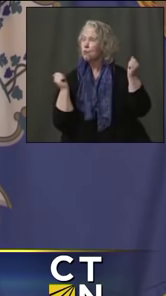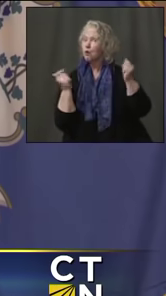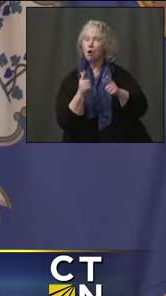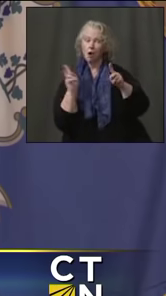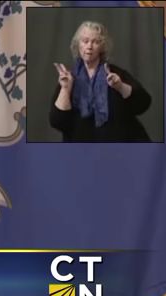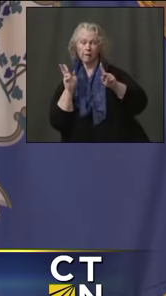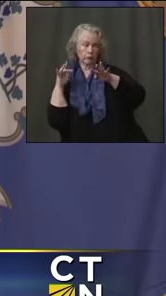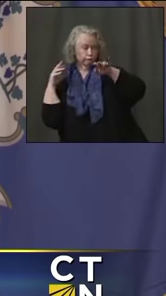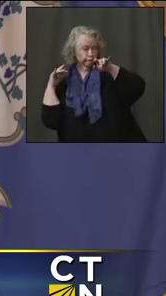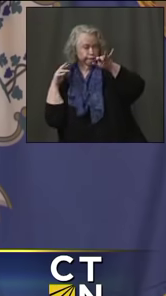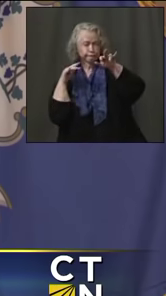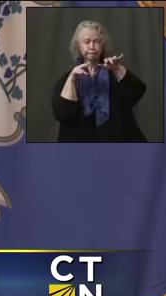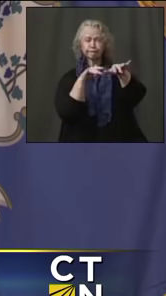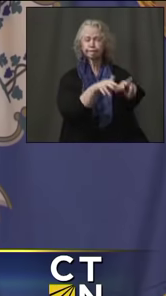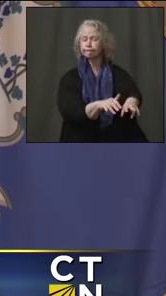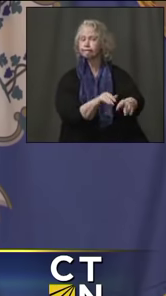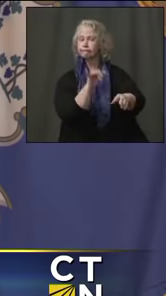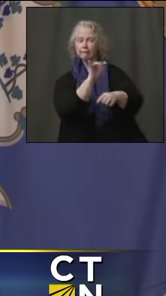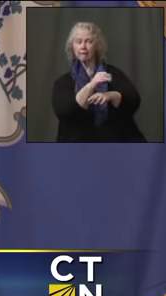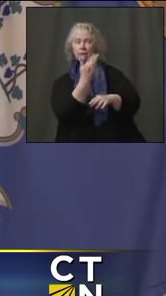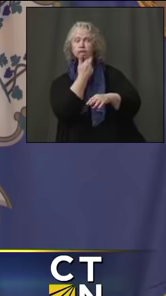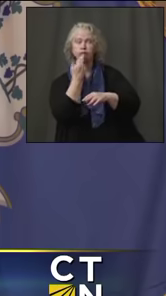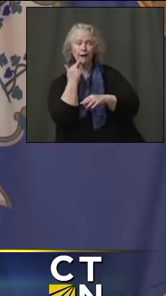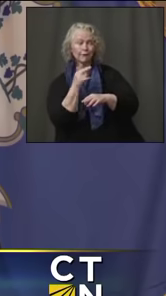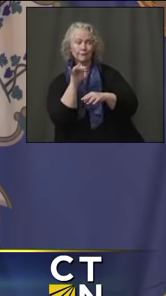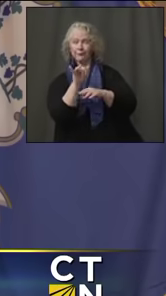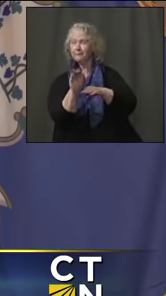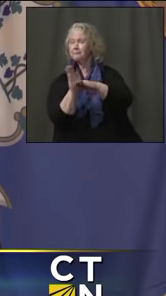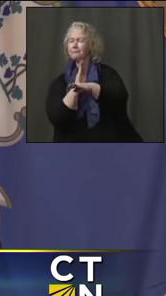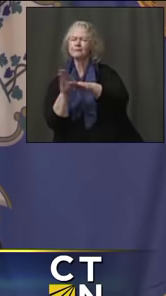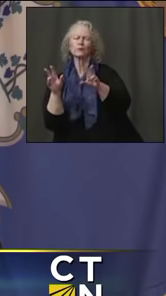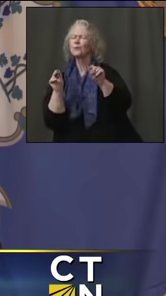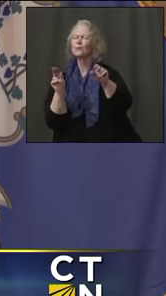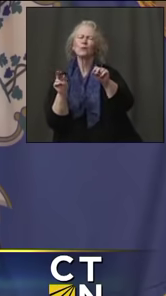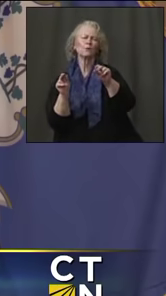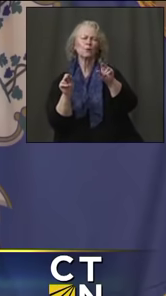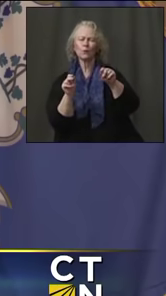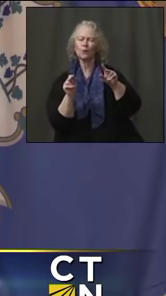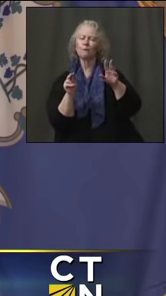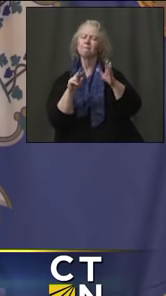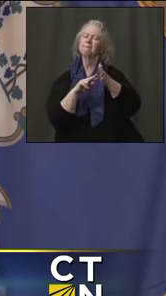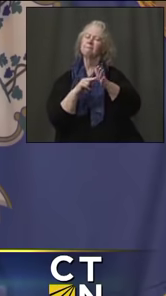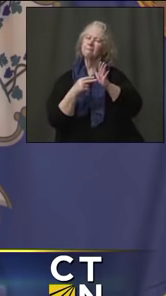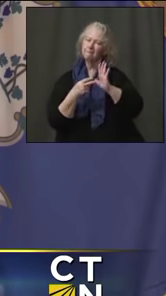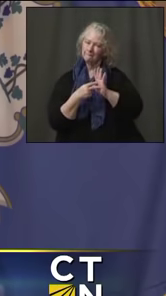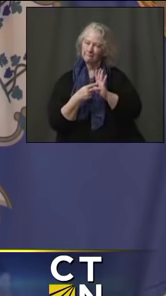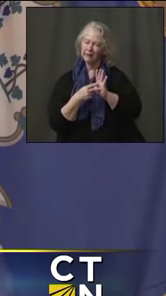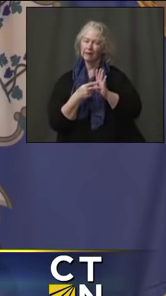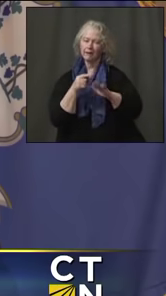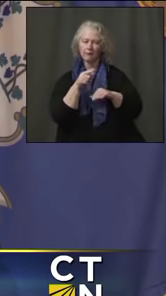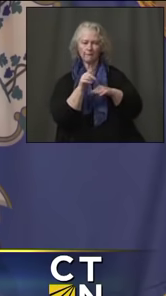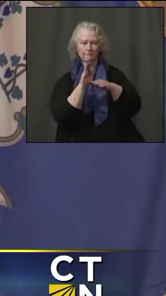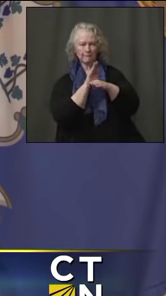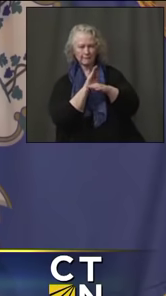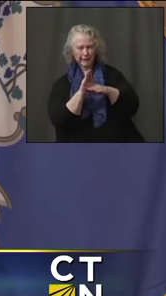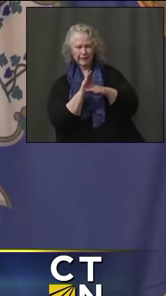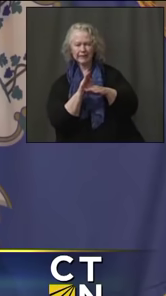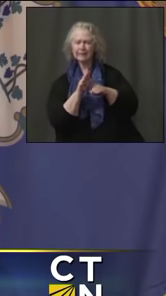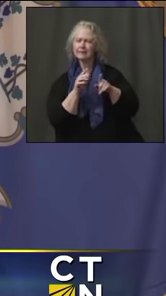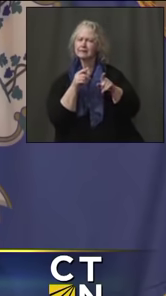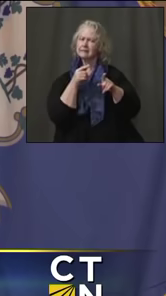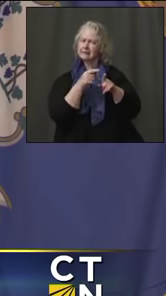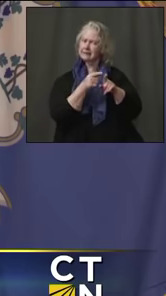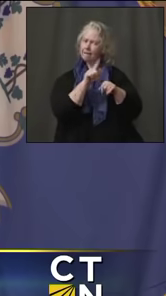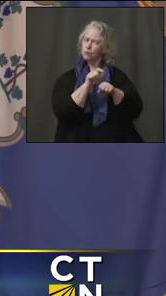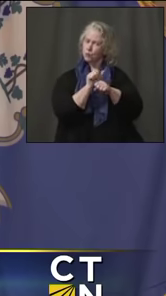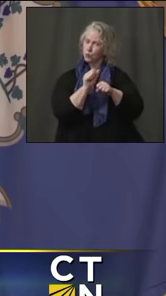pouring back into that restaurant or that small store. And that's why it's incumbent upon those businesses to give people real confidence